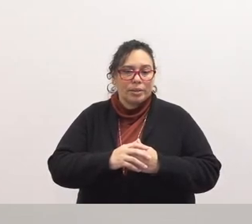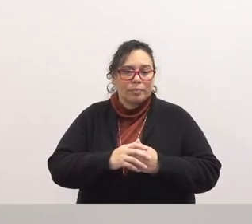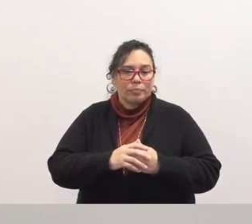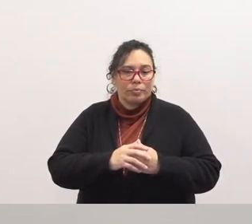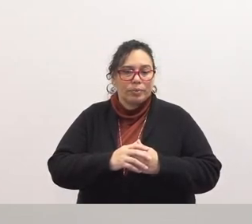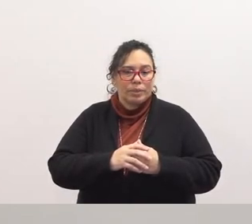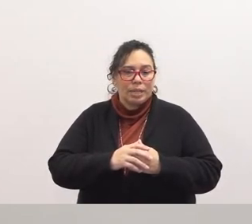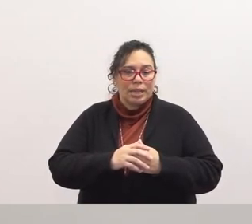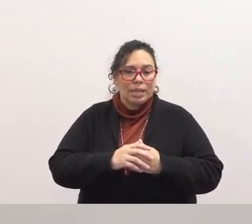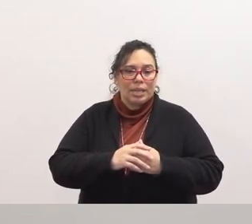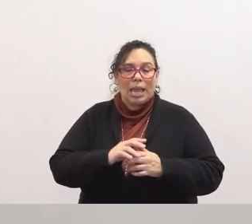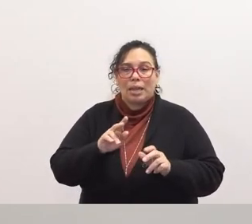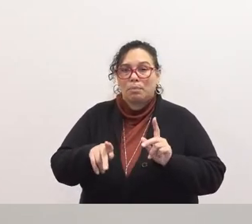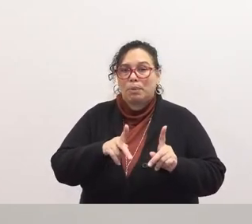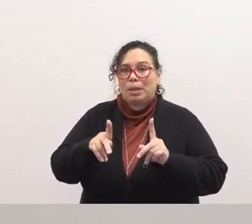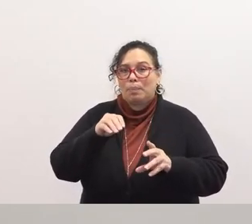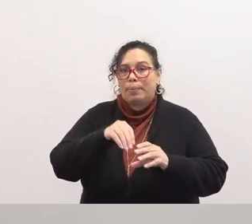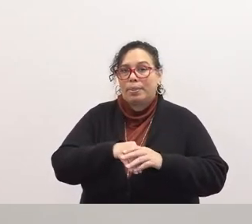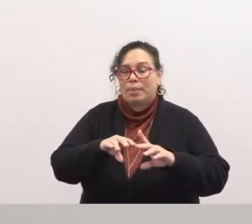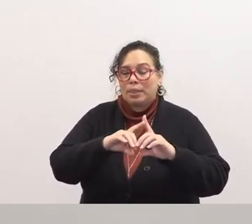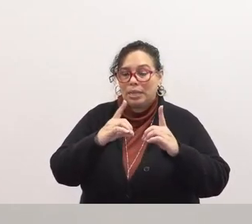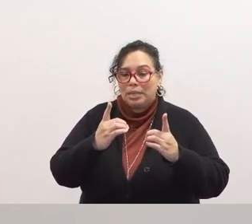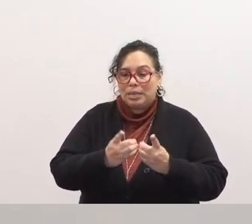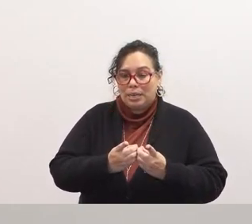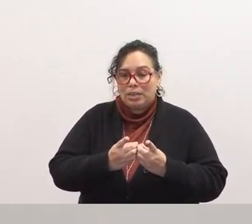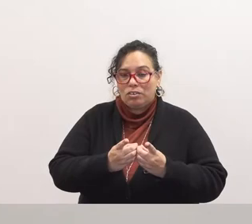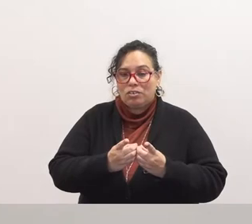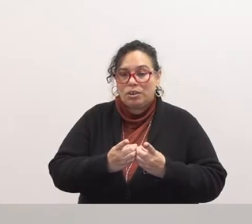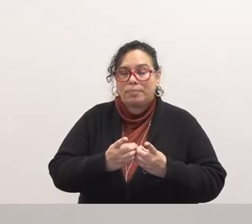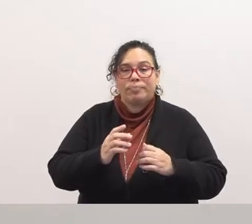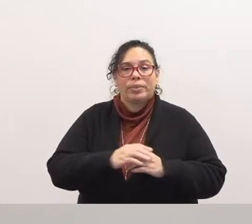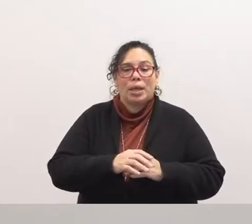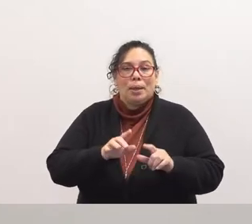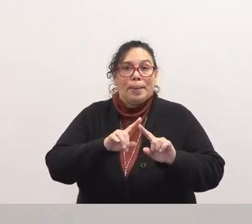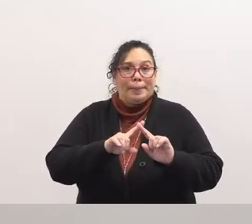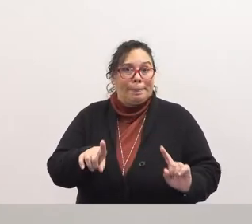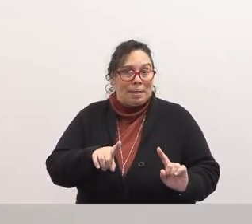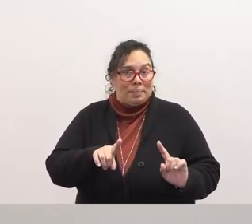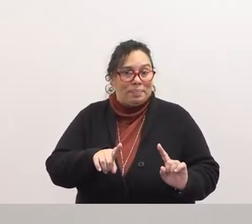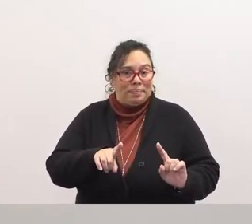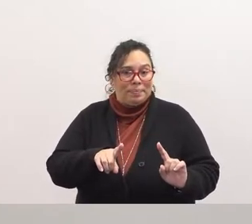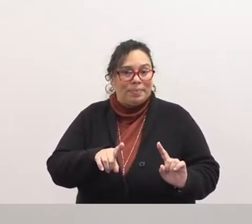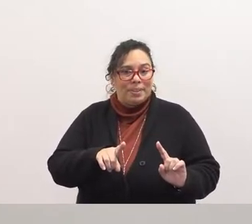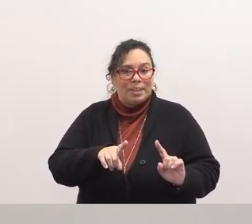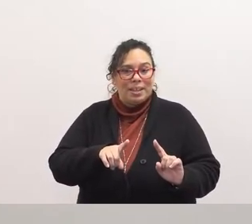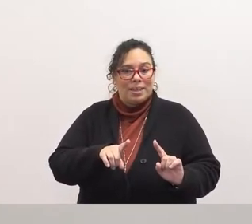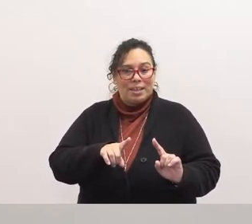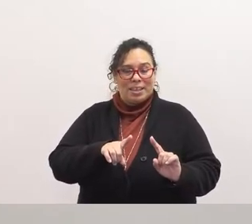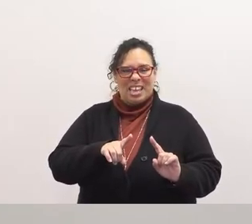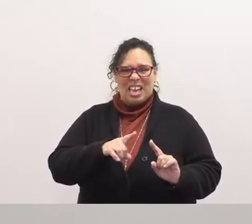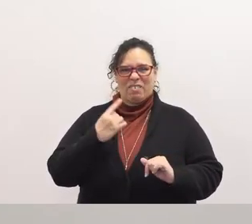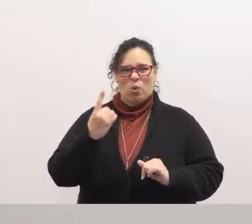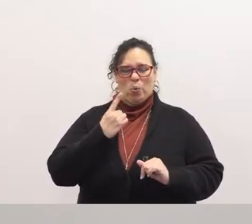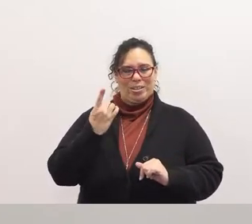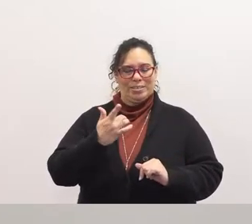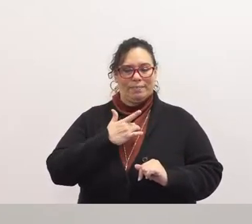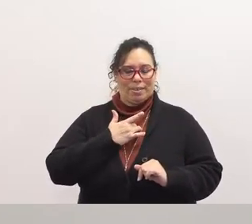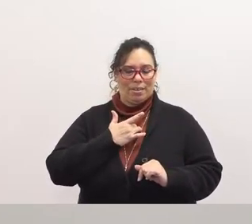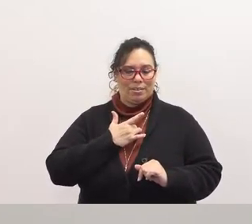and people in the district, that they were well on the way. But I have always felt